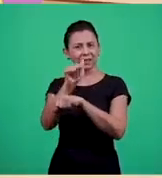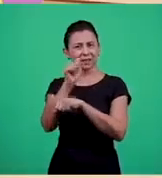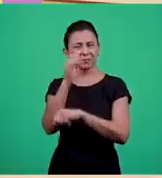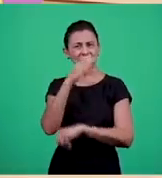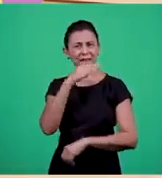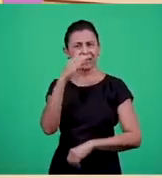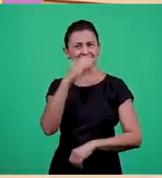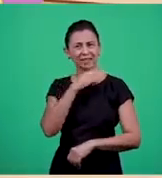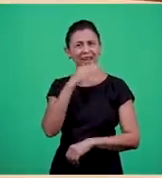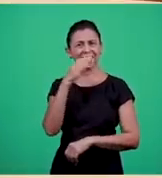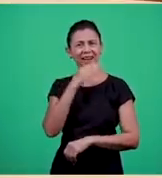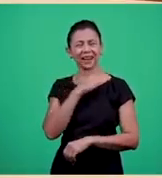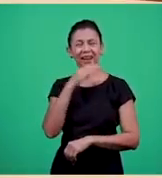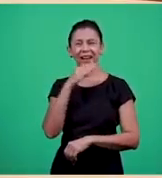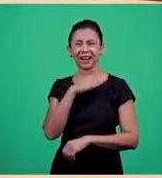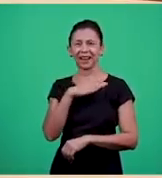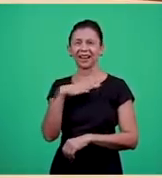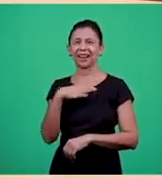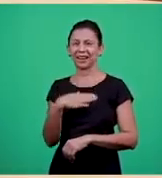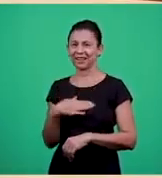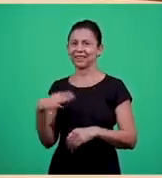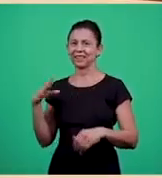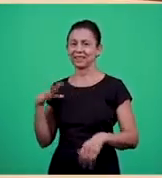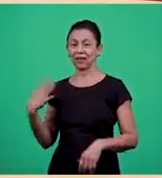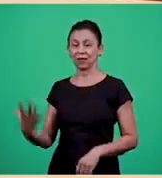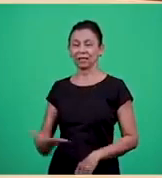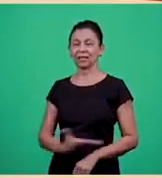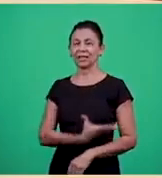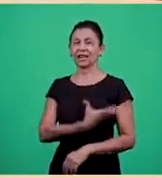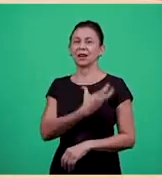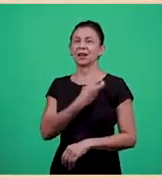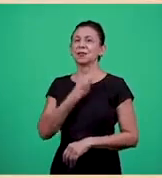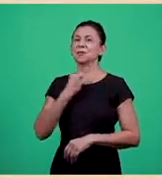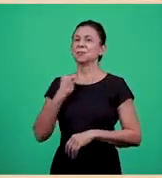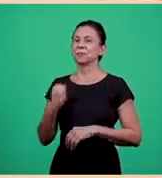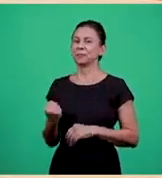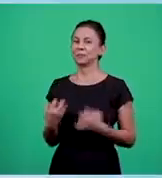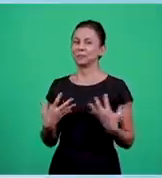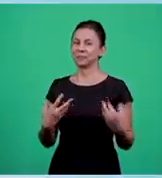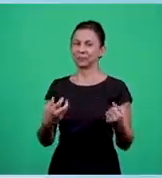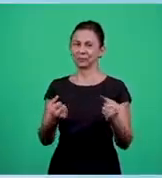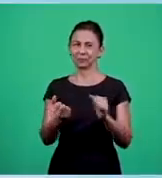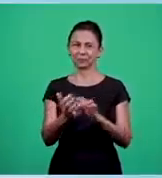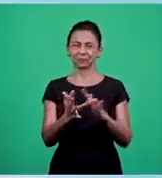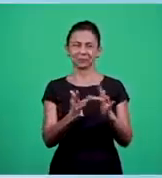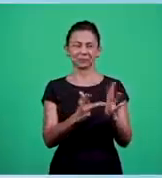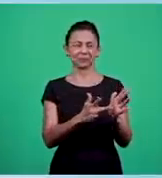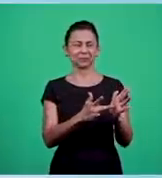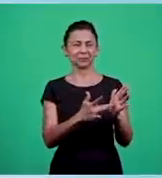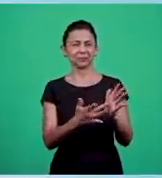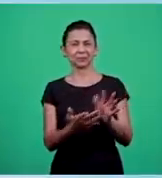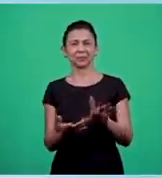Come quickly, come quickly. You will find shelter in His wings.